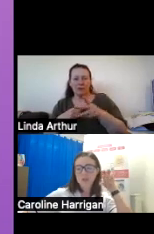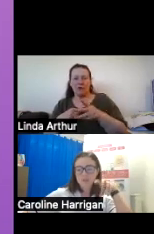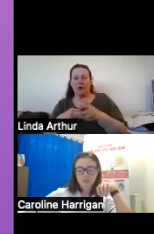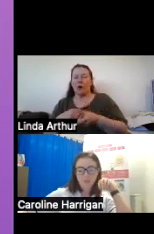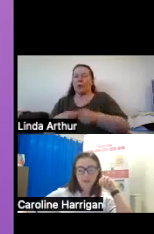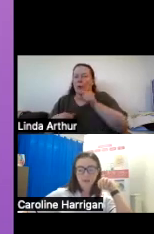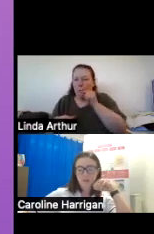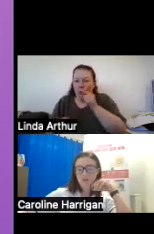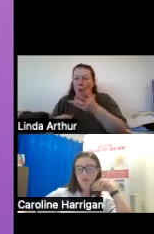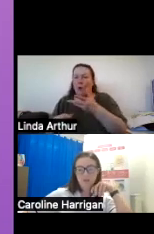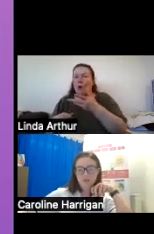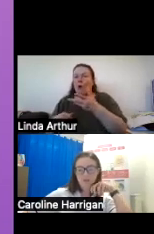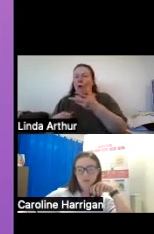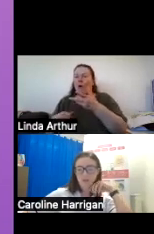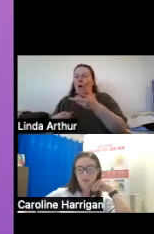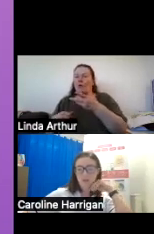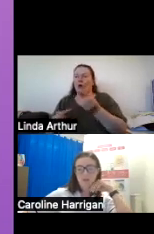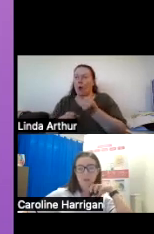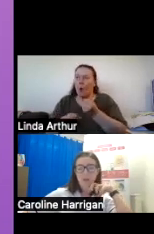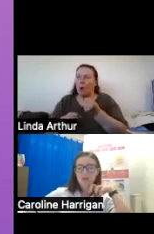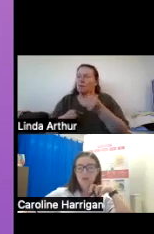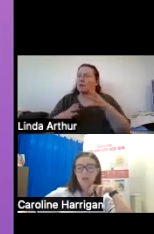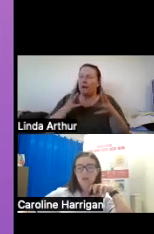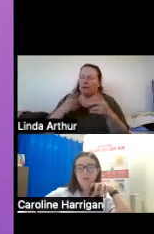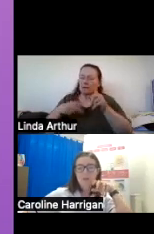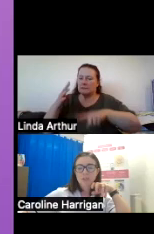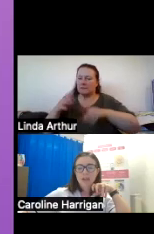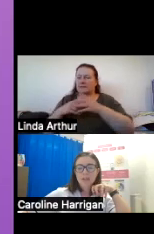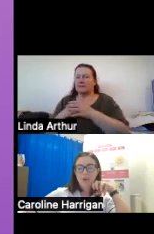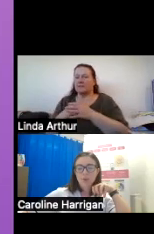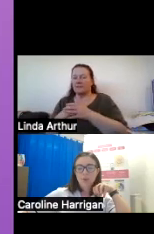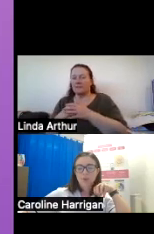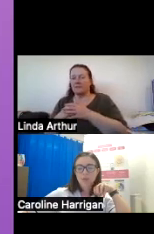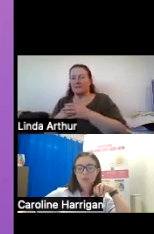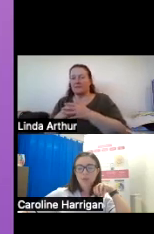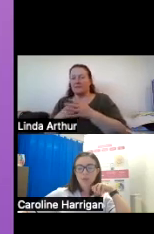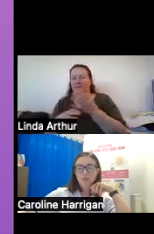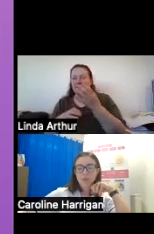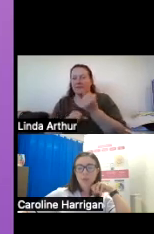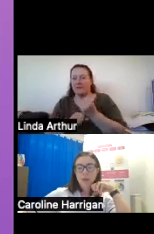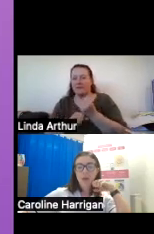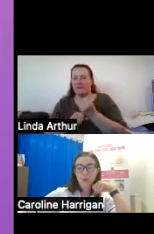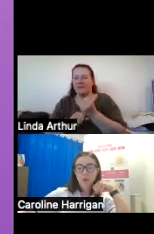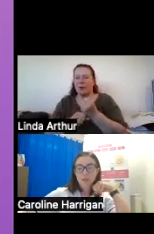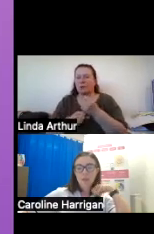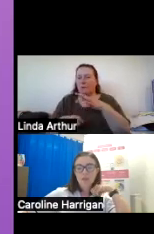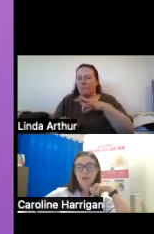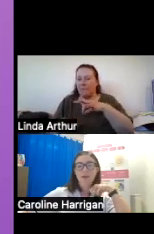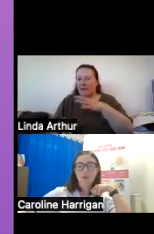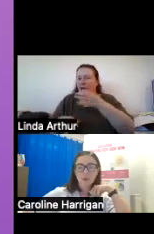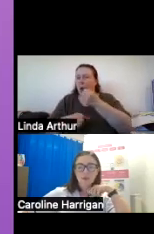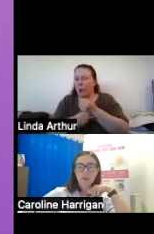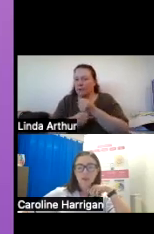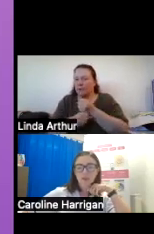straw, zipping from back to front, holding onto your pee or wind. So try that for me. So tightness, if you're holding onto your wind, holding onto your pee, hold that, and